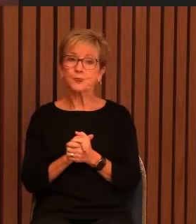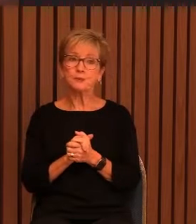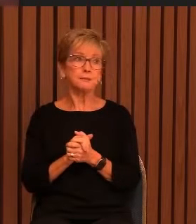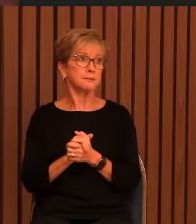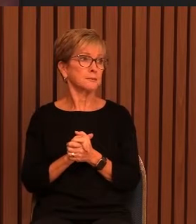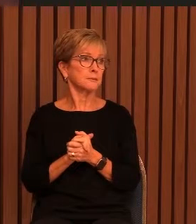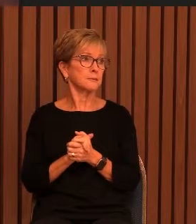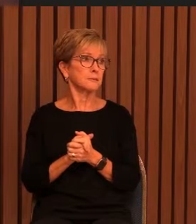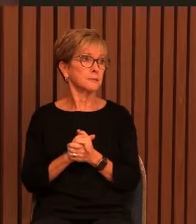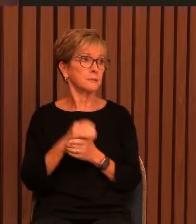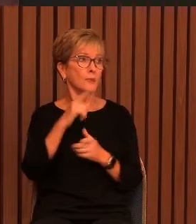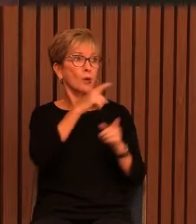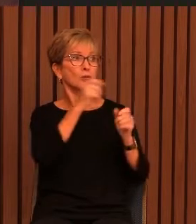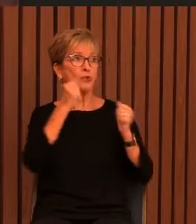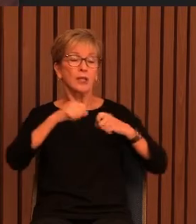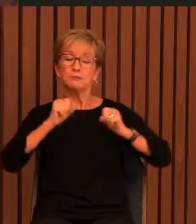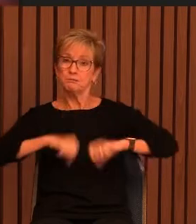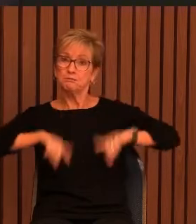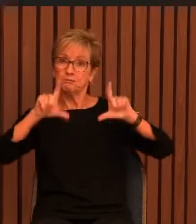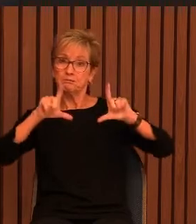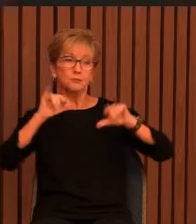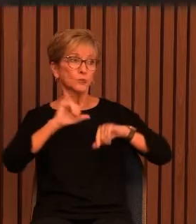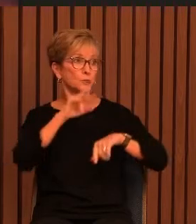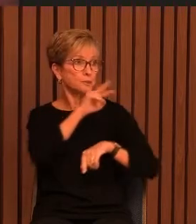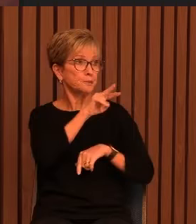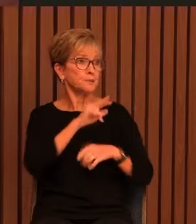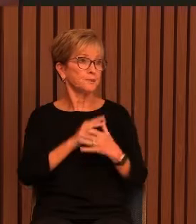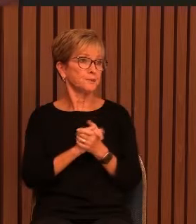Yes. Okay.